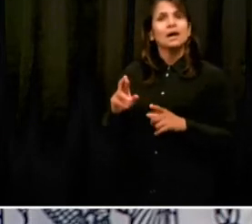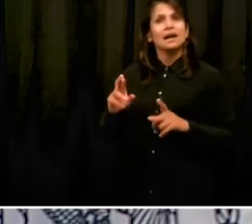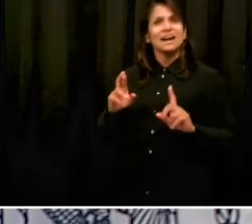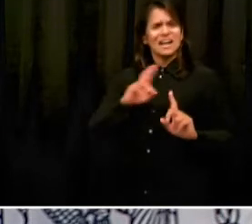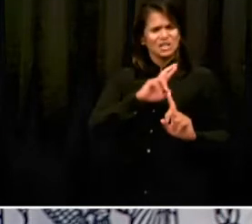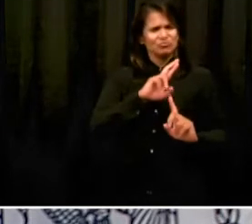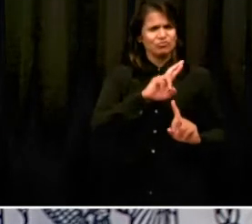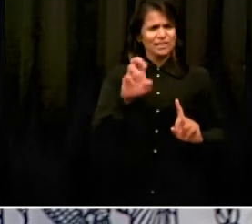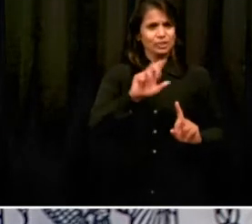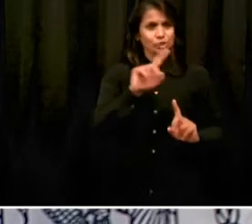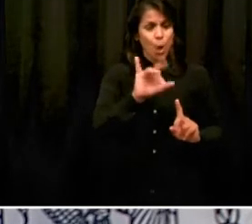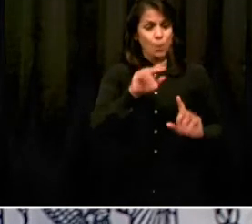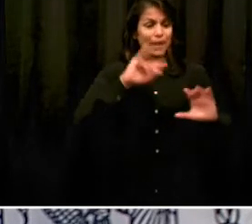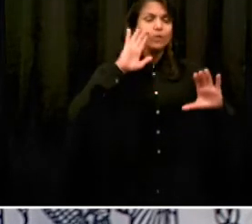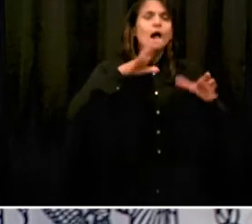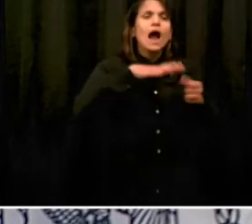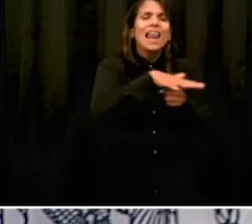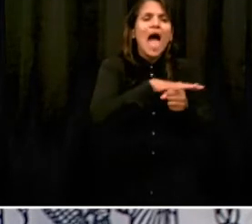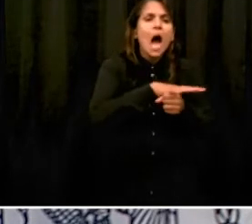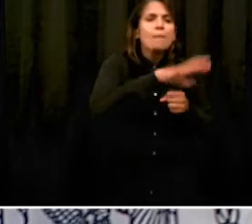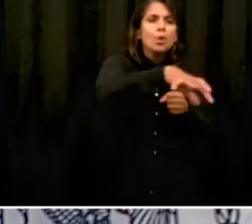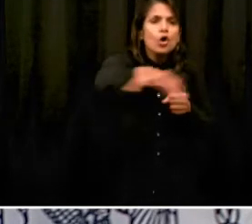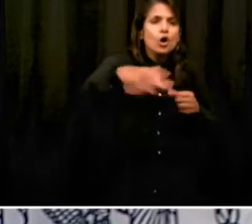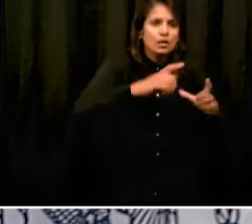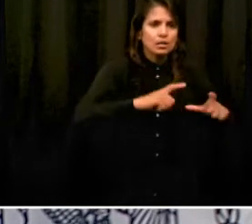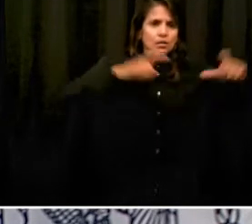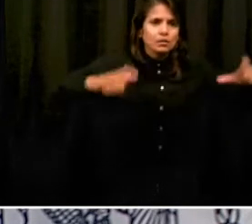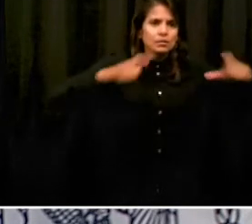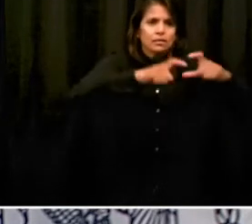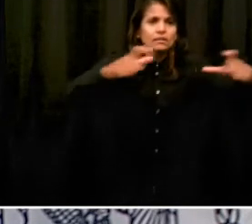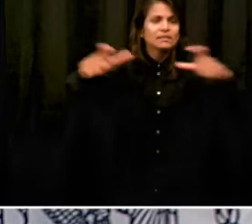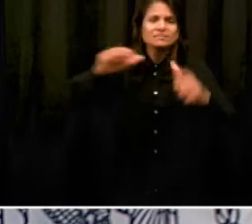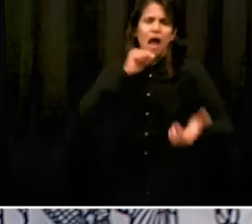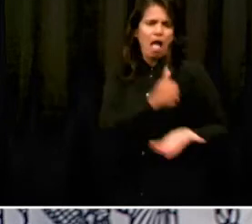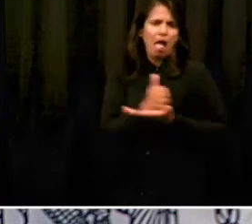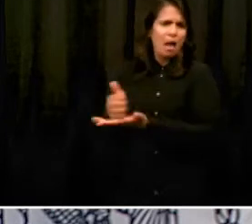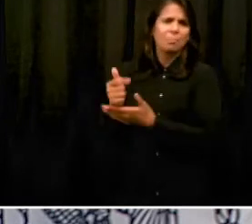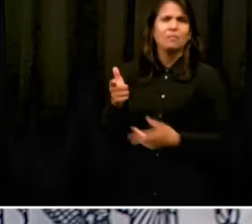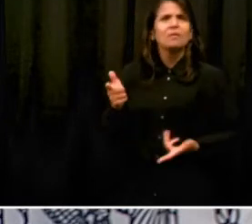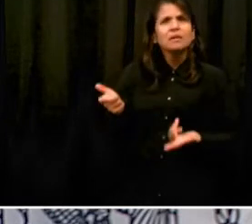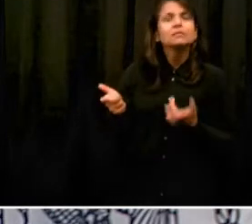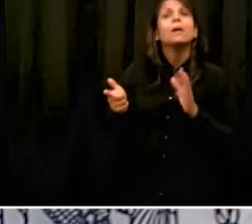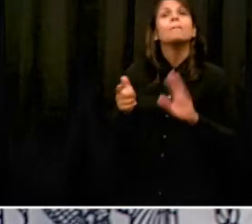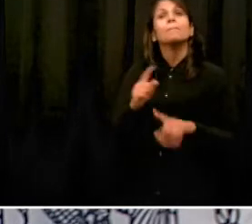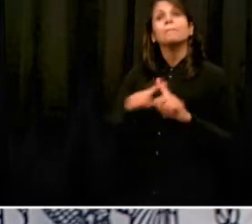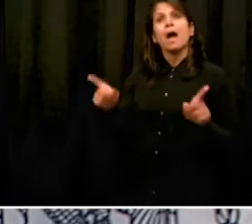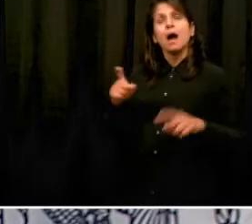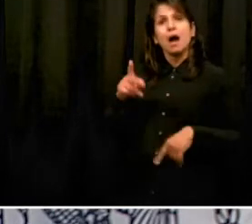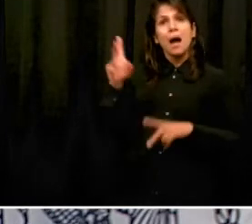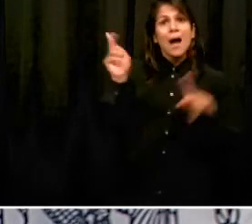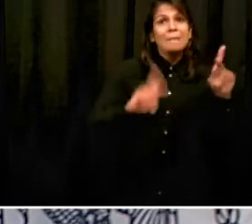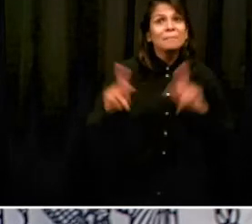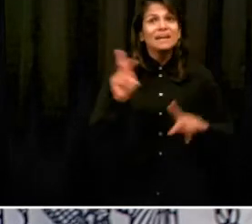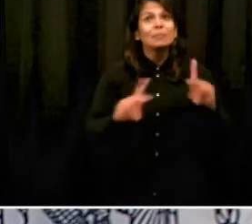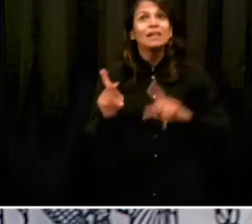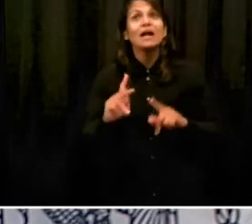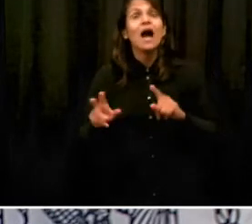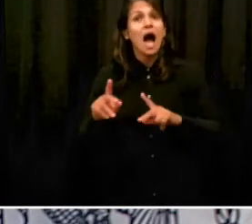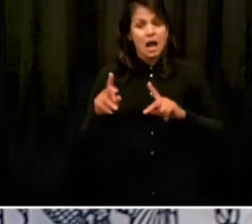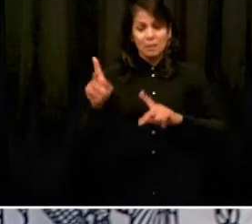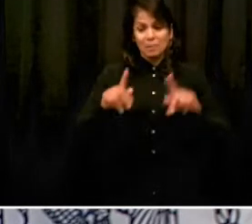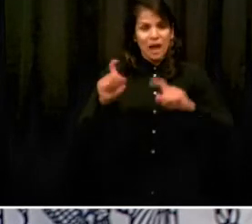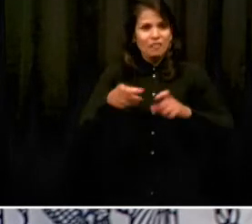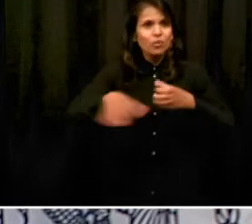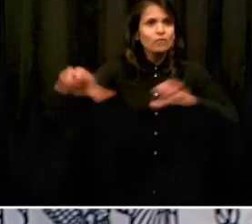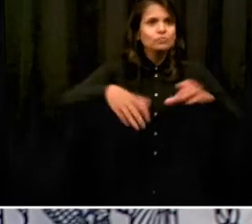which has already been evident. And with a potential eviction crisis looming, maybe is it